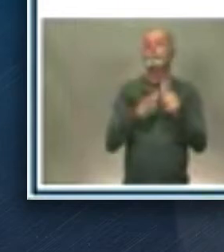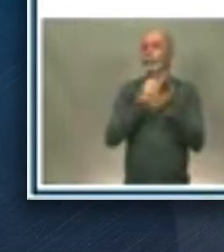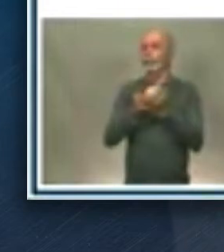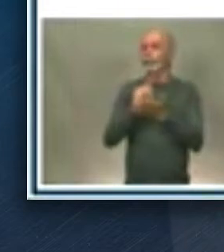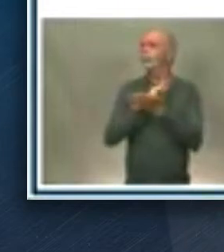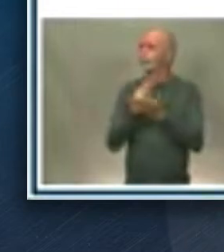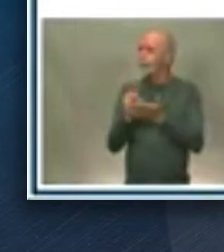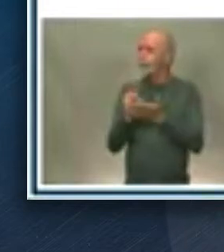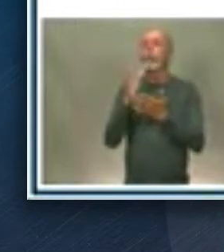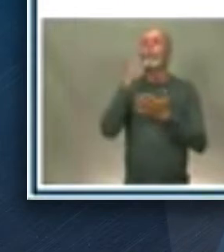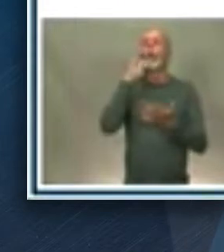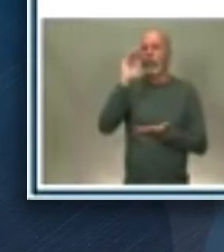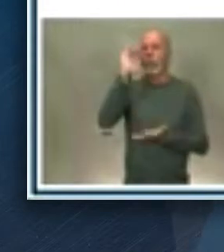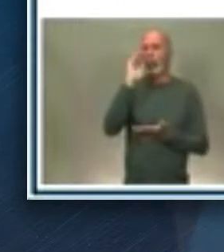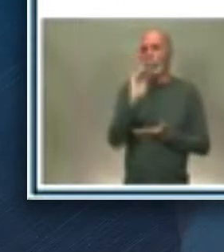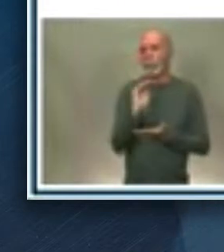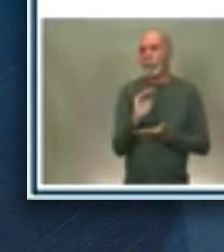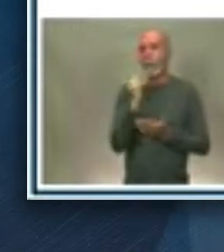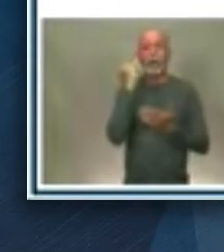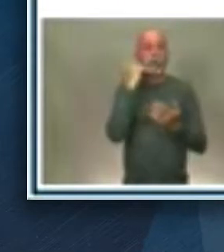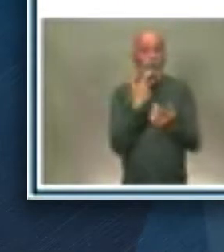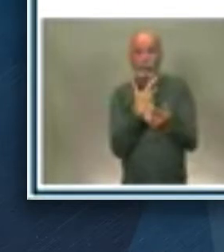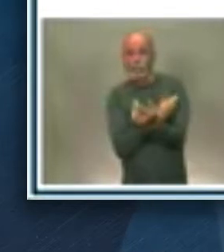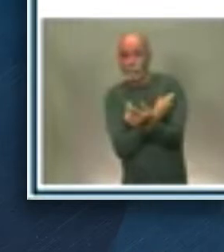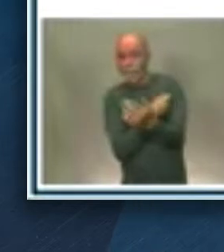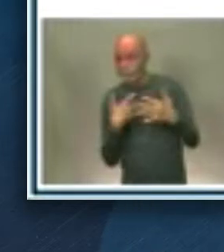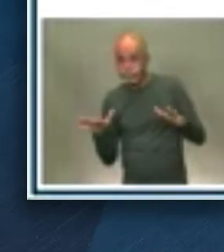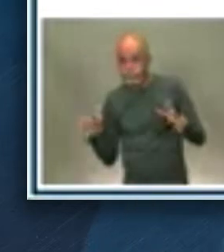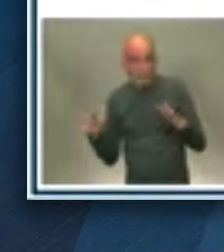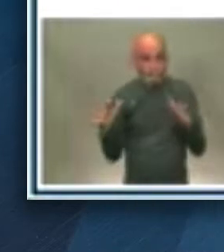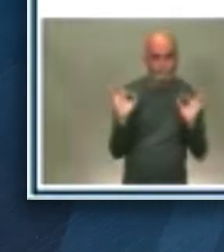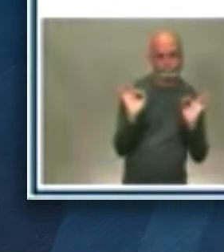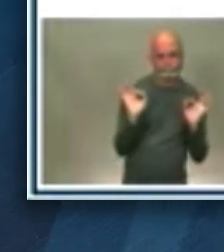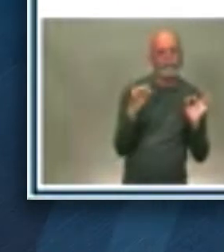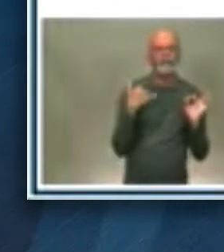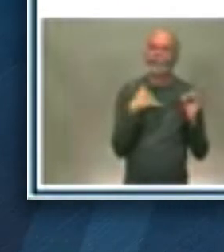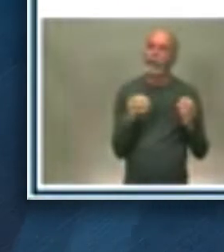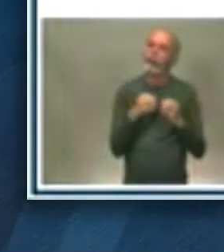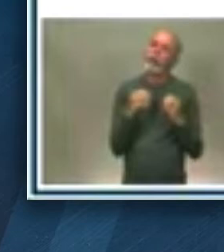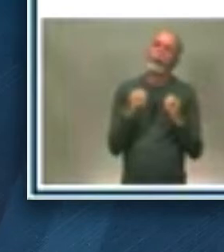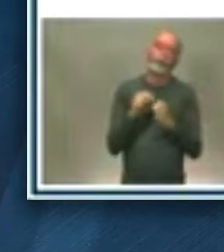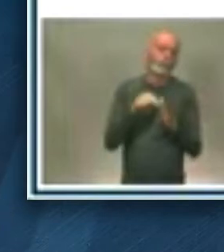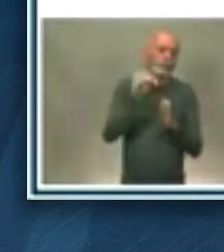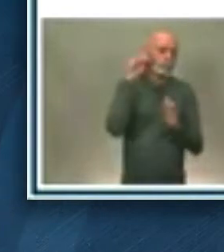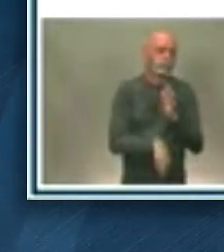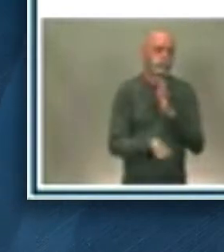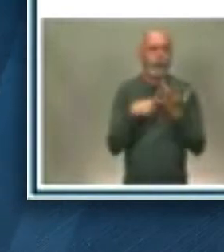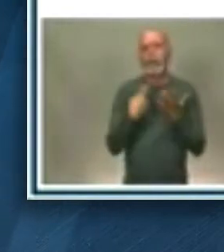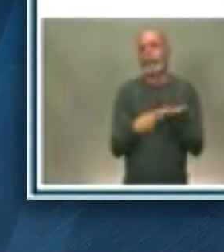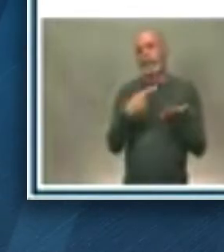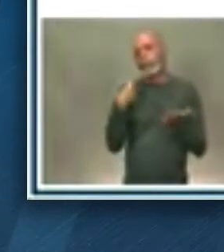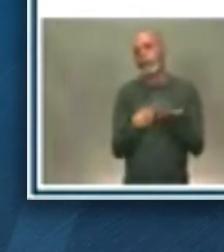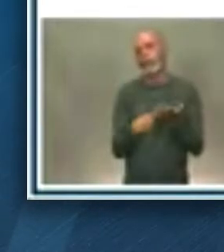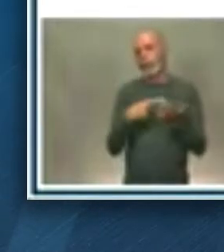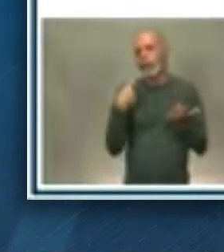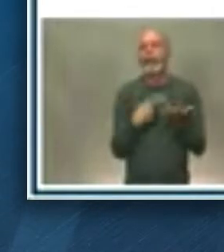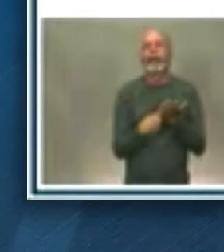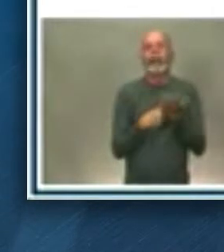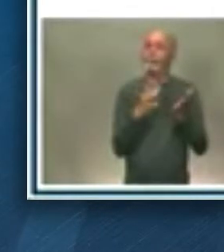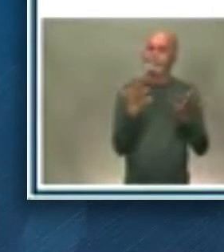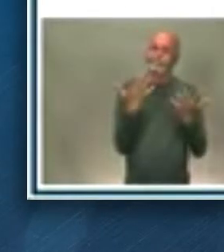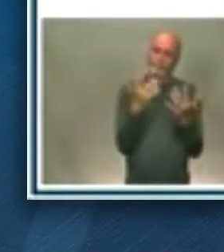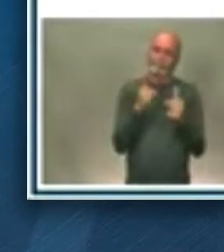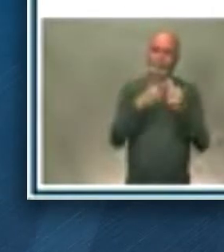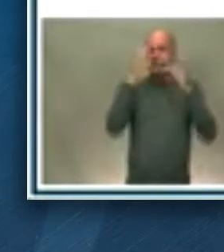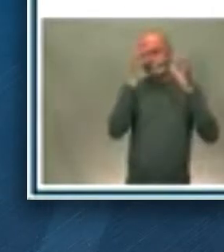across the community. So that's an ongoing discussion, but there's no conclusion on that today. You were asked a question